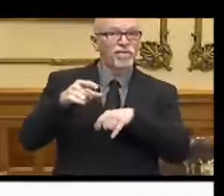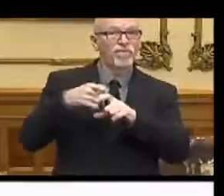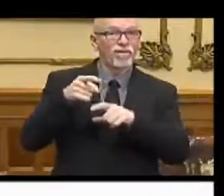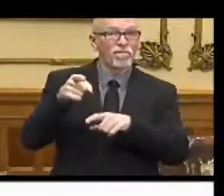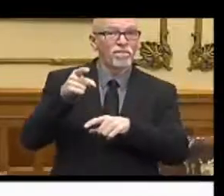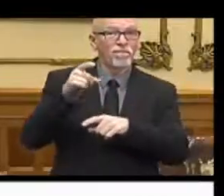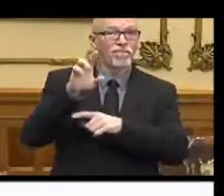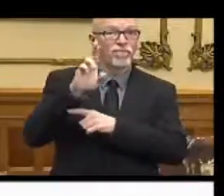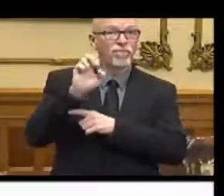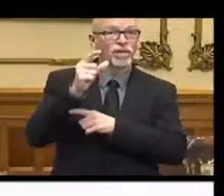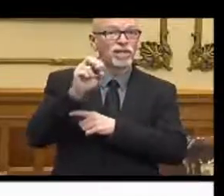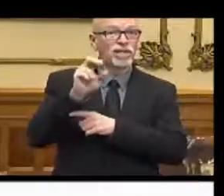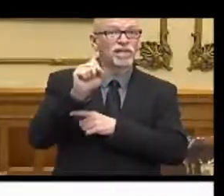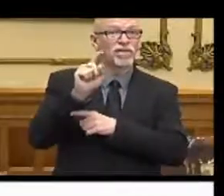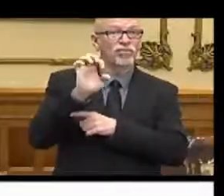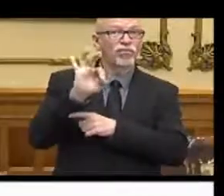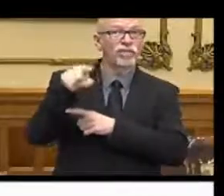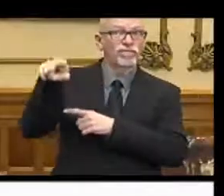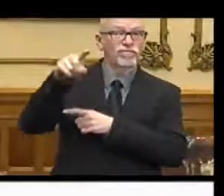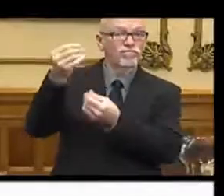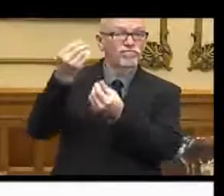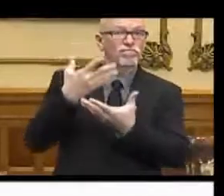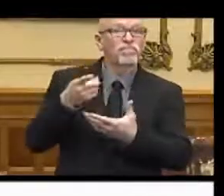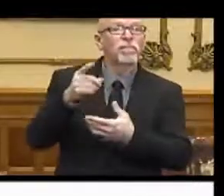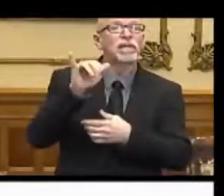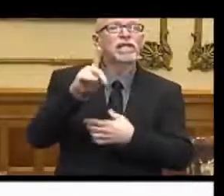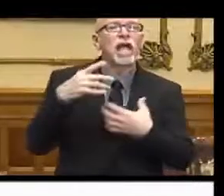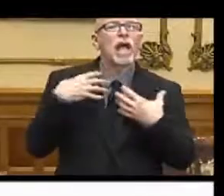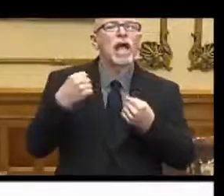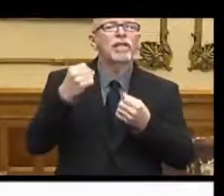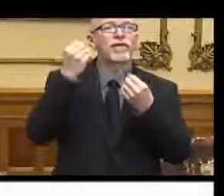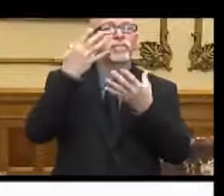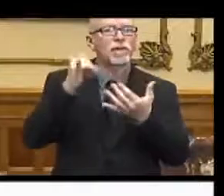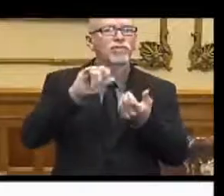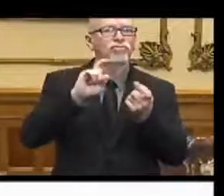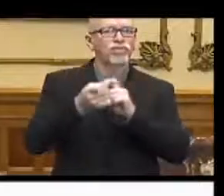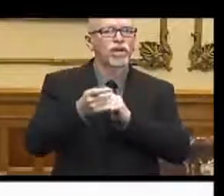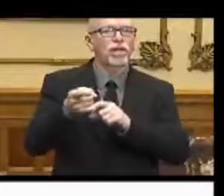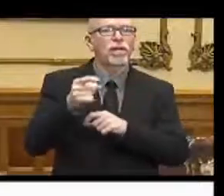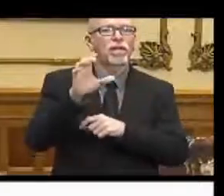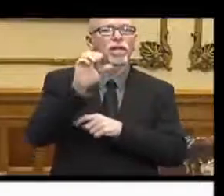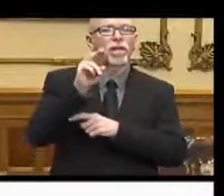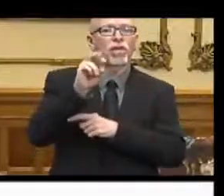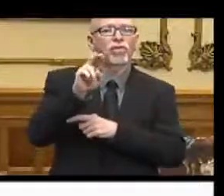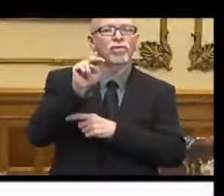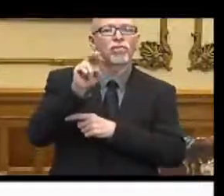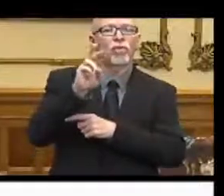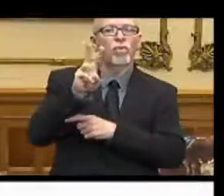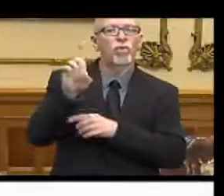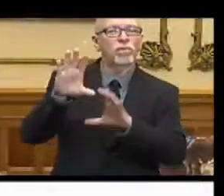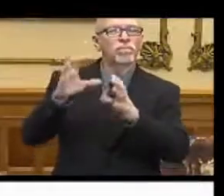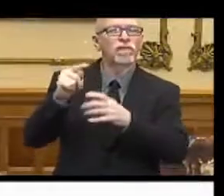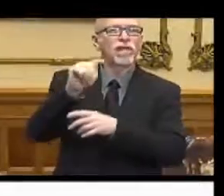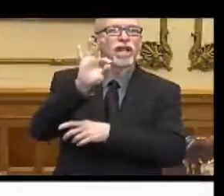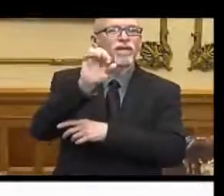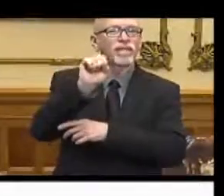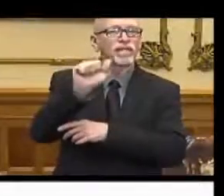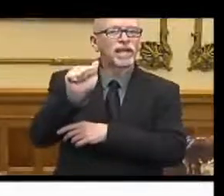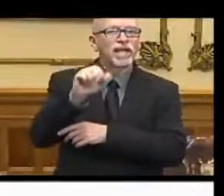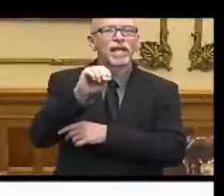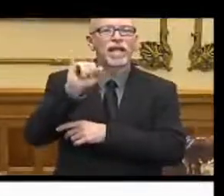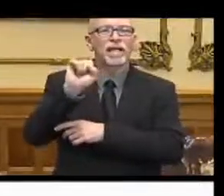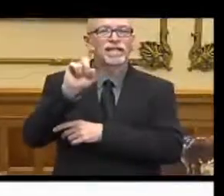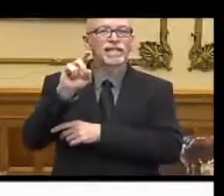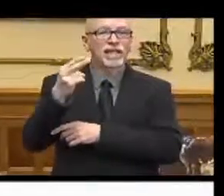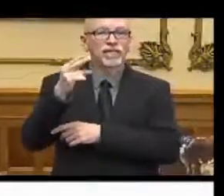and his team at Regan Street, the Indiana Health Information Exchange, and Connor Norwood and his team at FSSA and